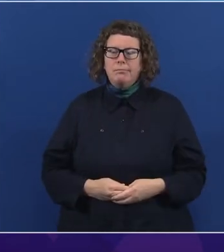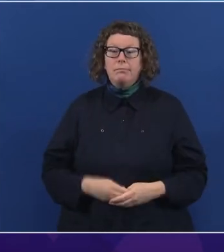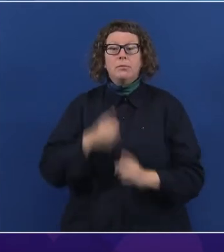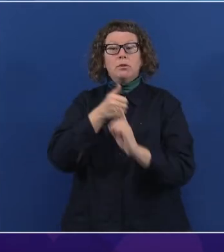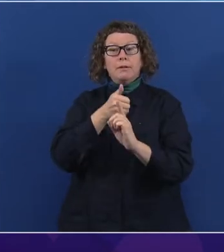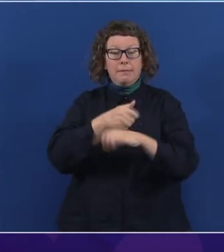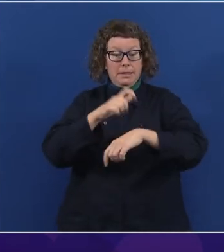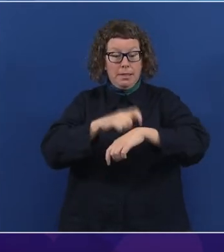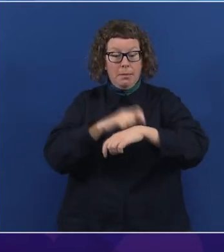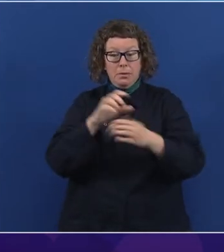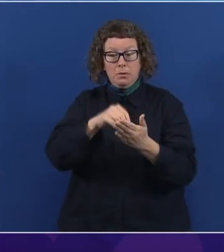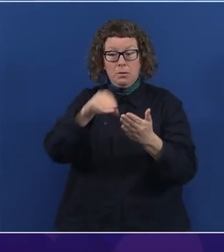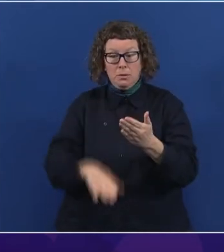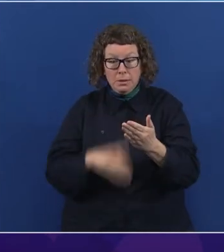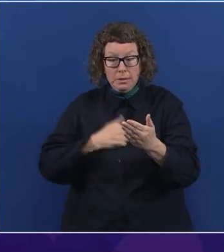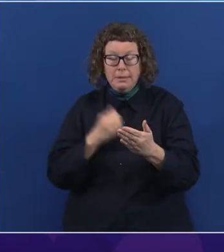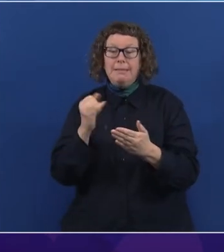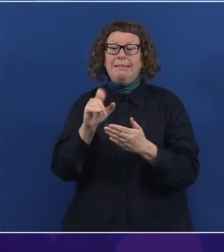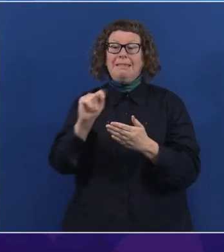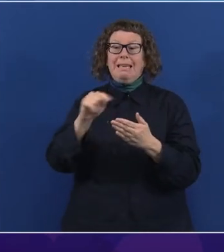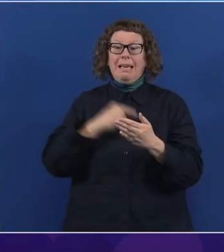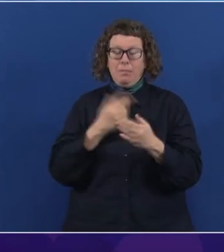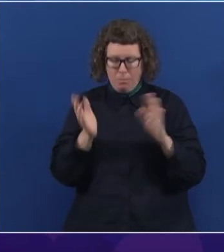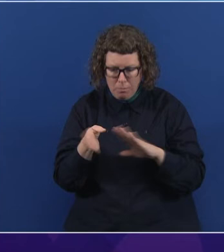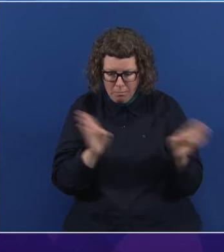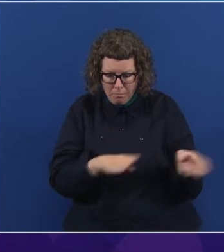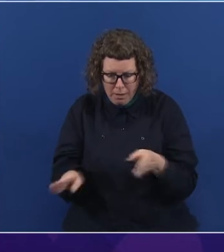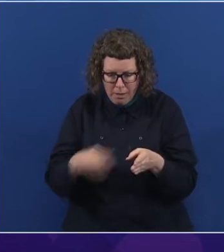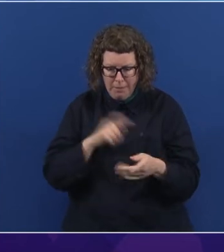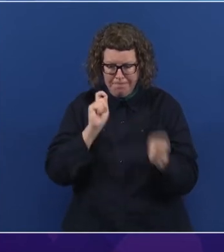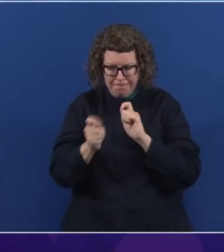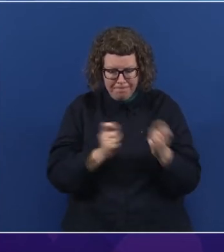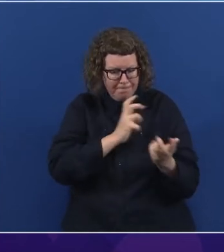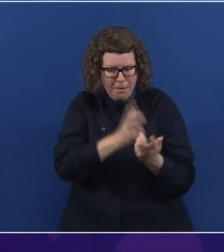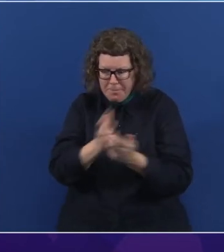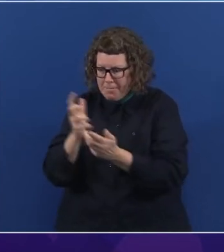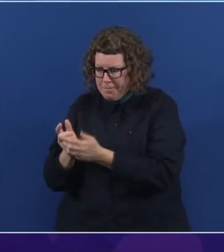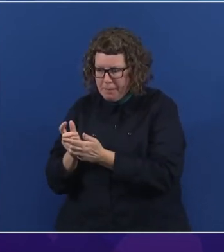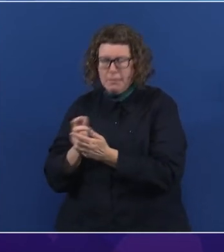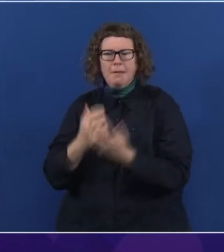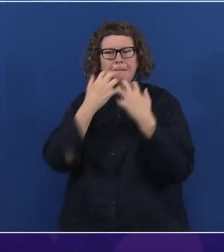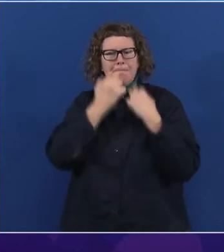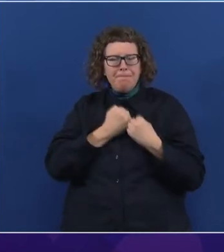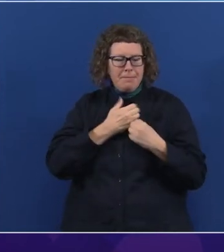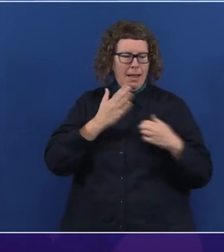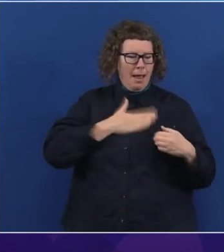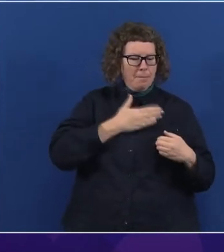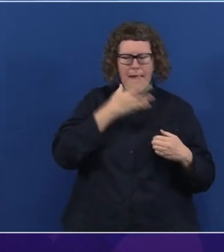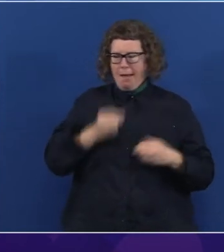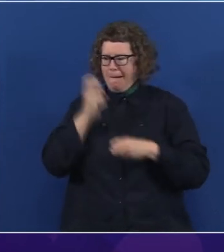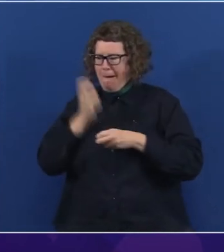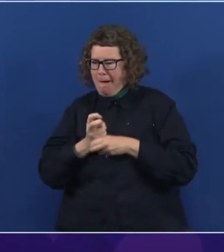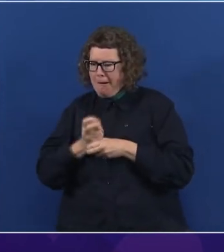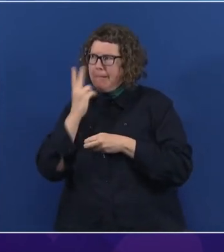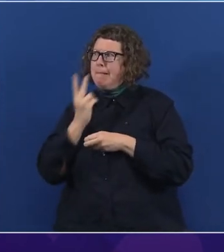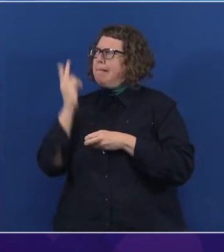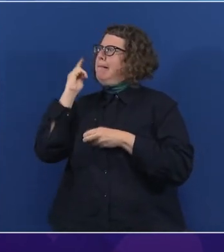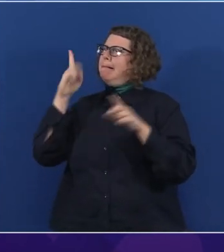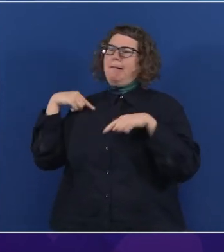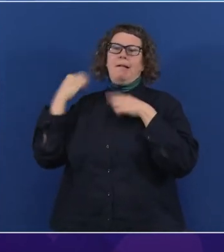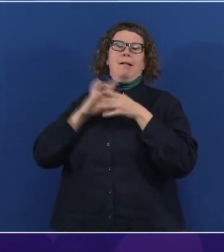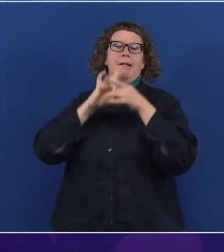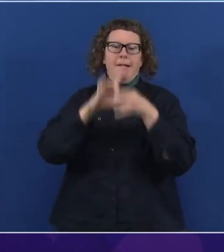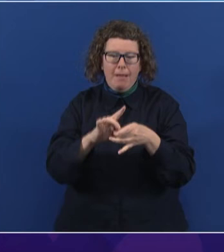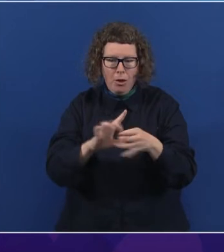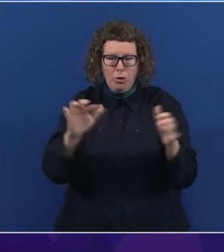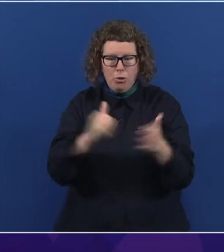Your time as a student at SAIT has prepared you to be strong and adaptable. Cherish your happiest and hardest moments and carry them forward